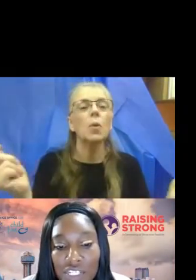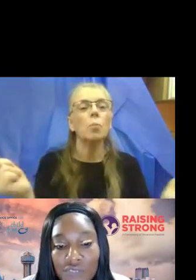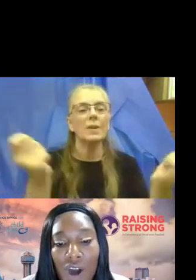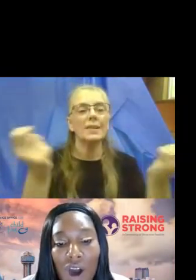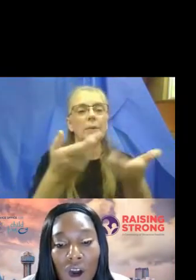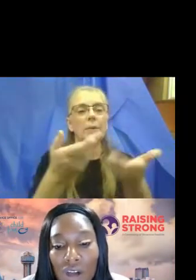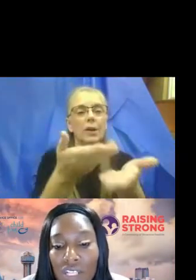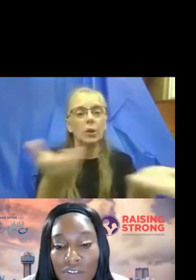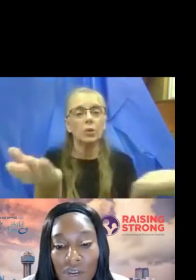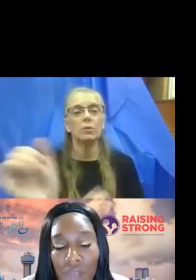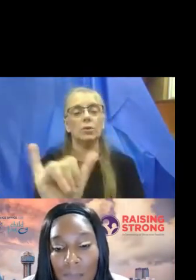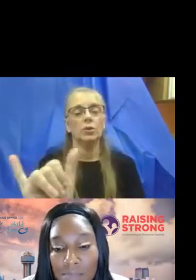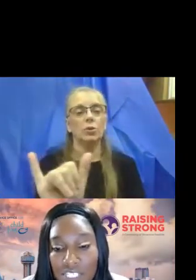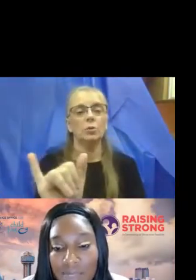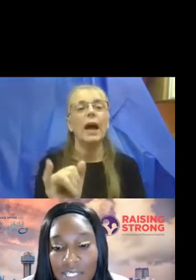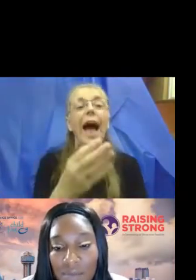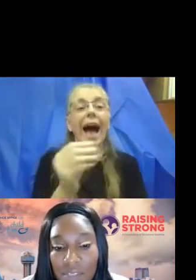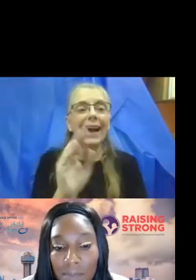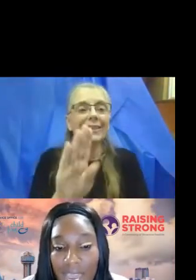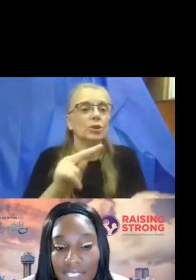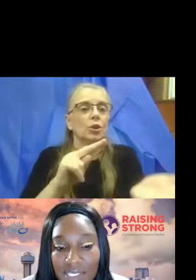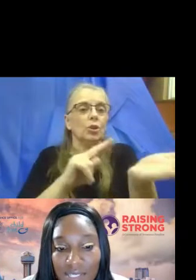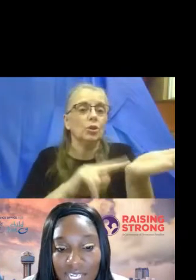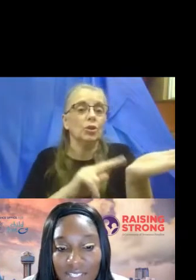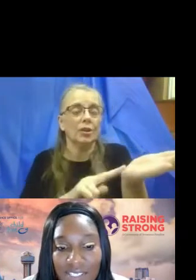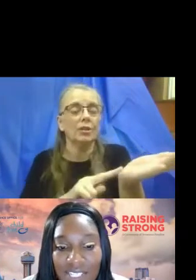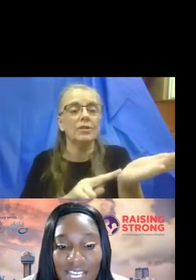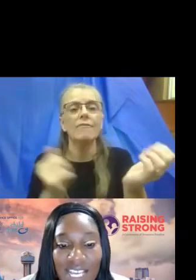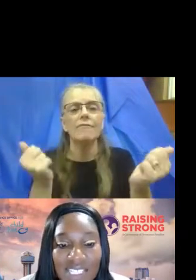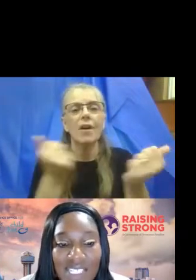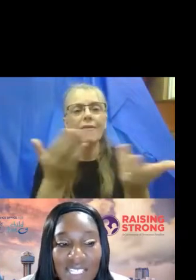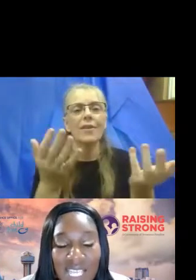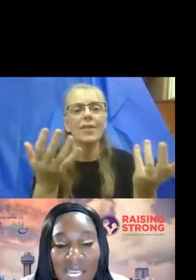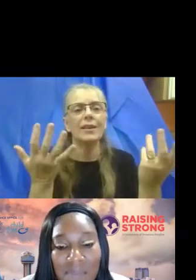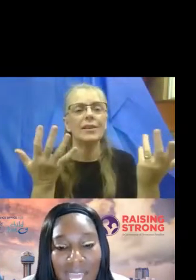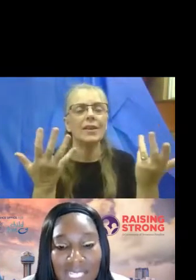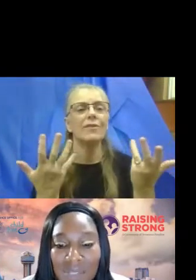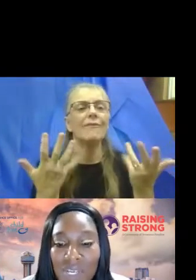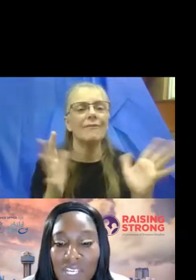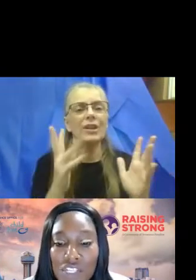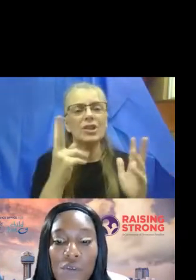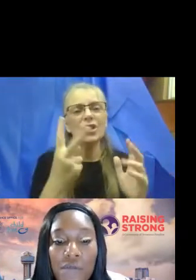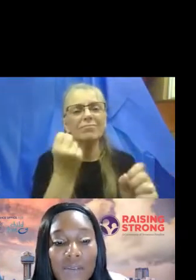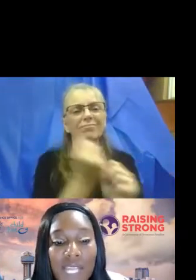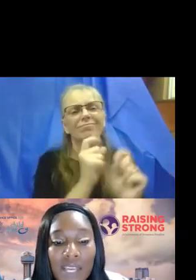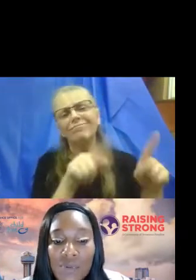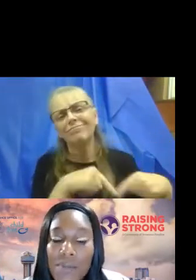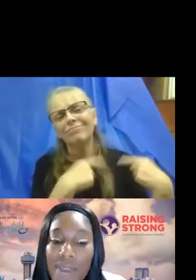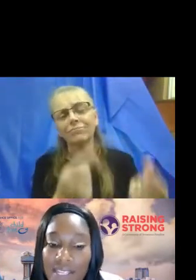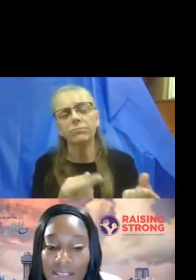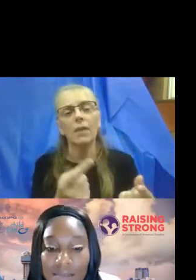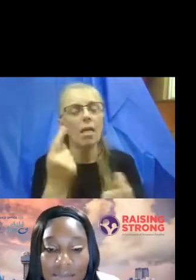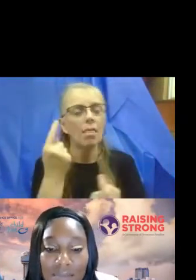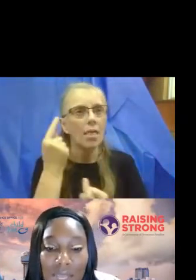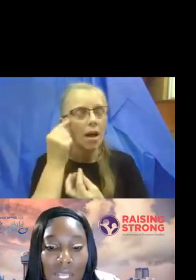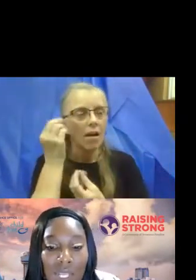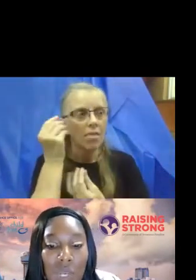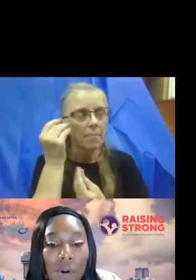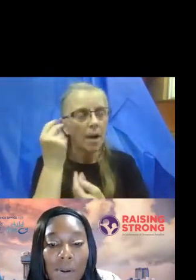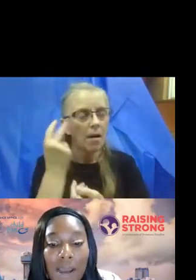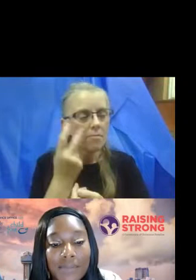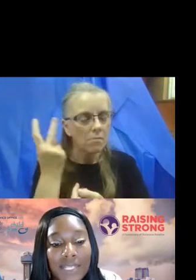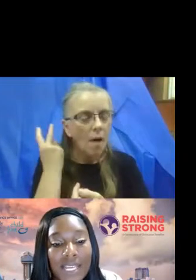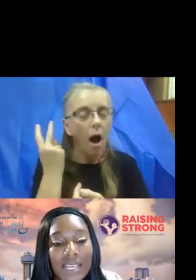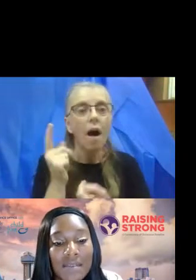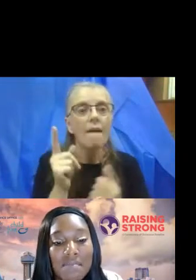your nurse for all of your accomplishments over the past 2 years. Just think back to when you found out you were pregnant. You